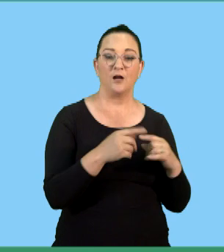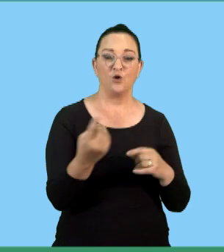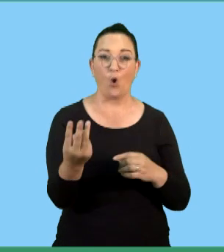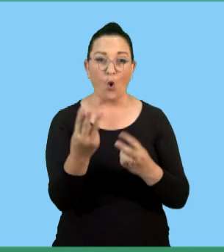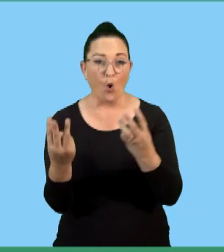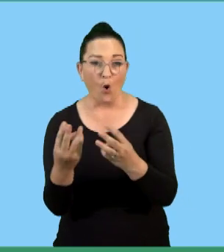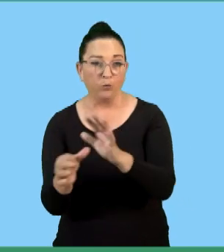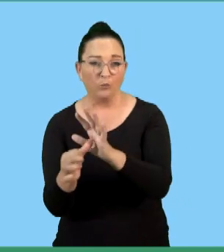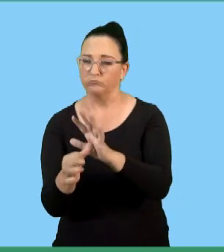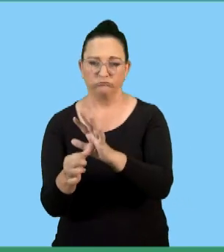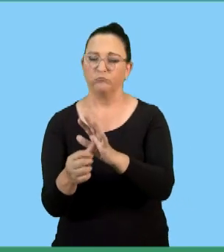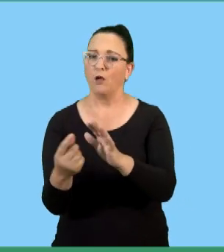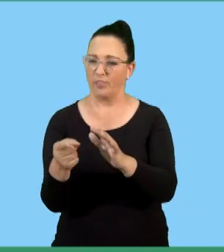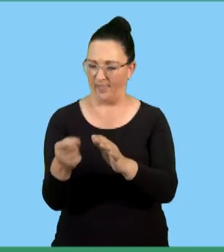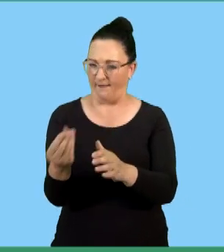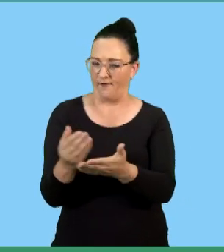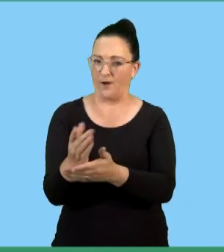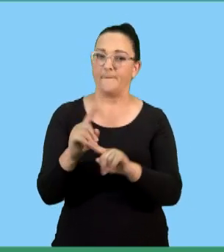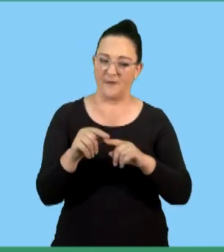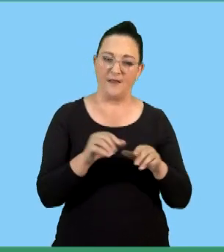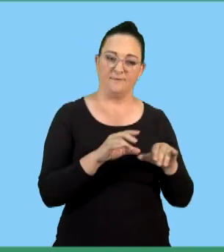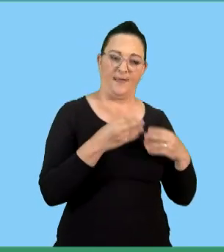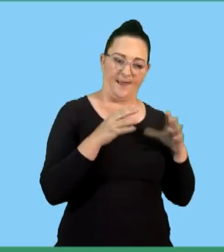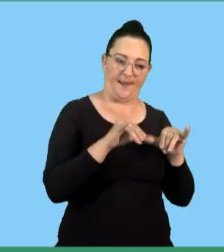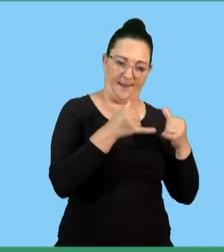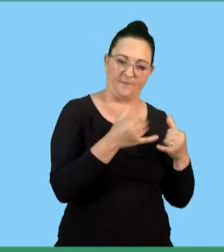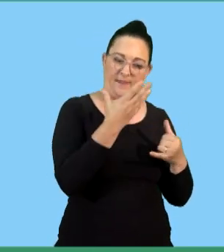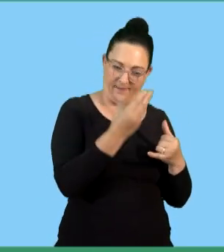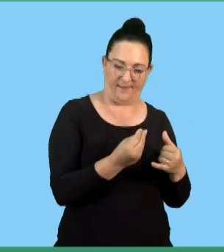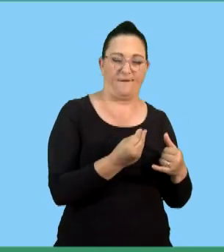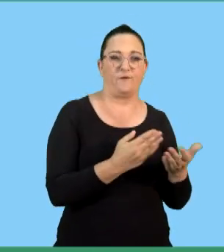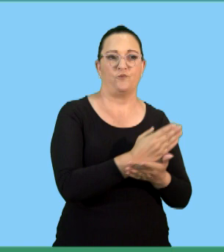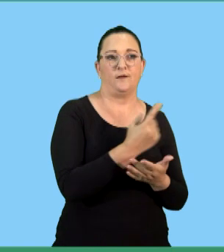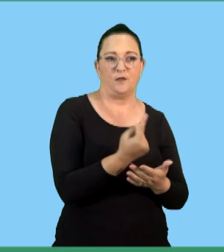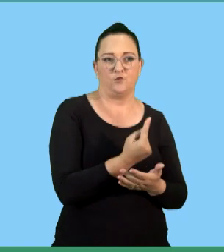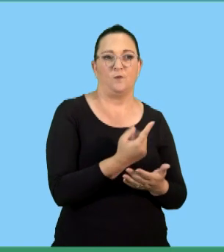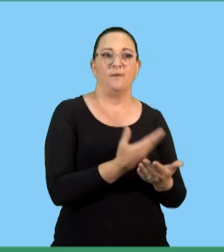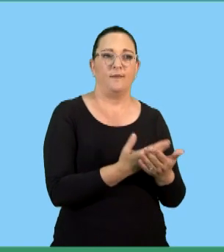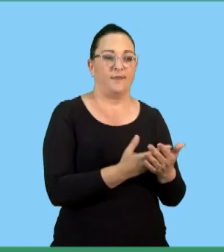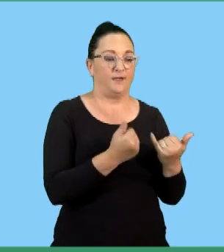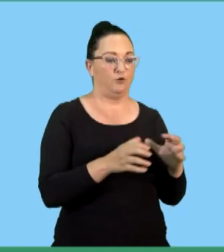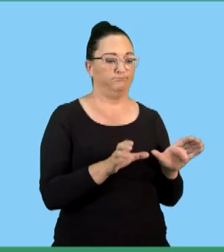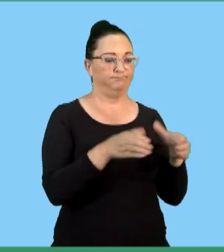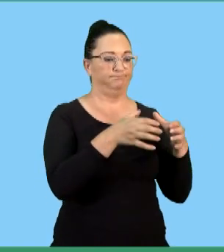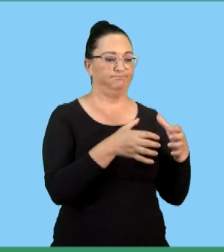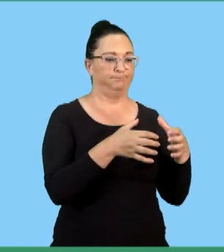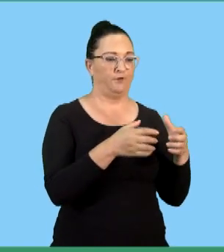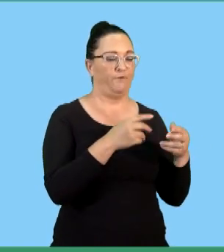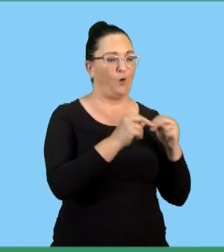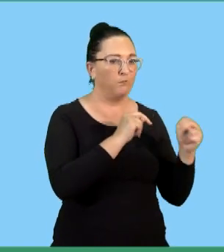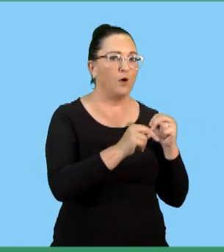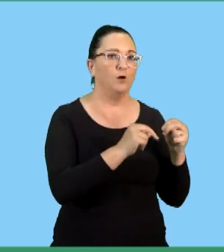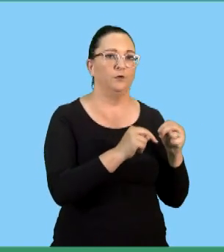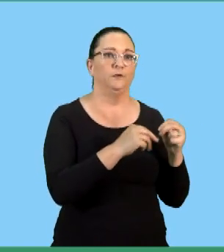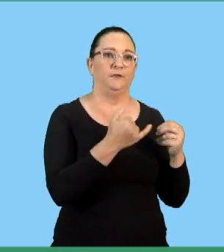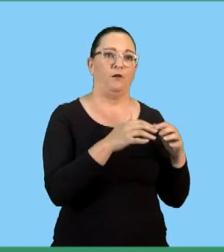the employer. They've got a right to form employer organizations. They have a right to form a bargaining council for collective